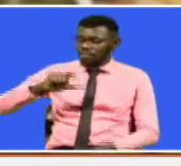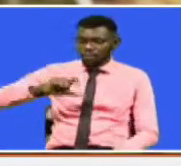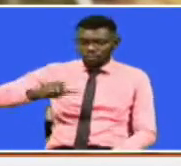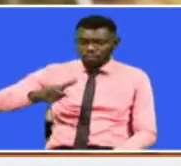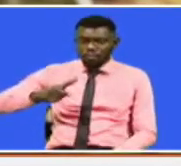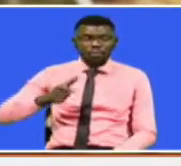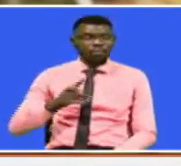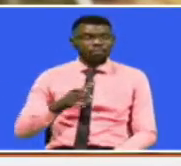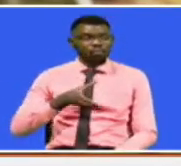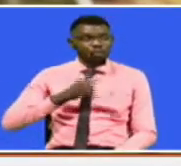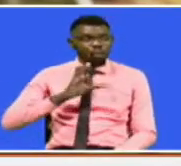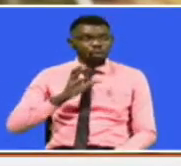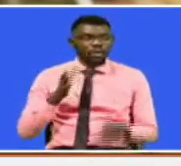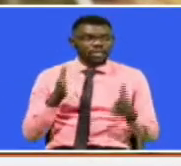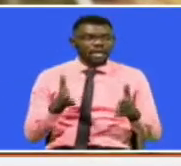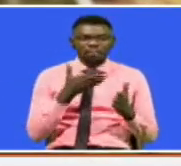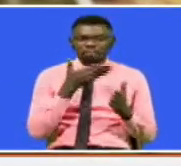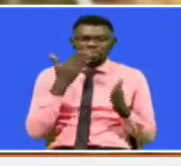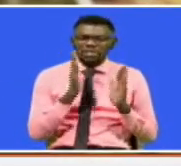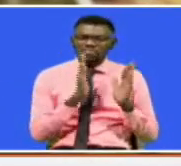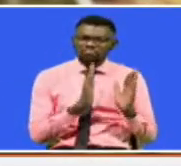you know, now better planned,